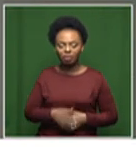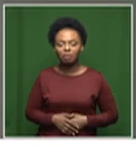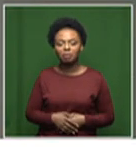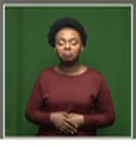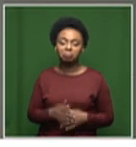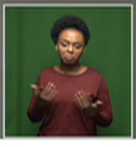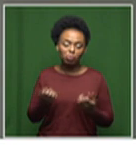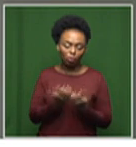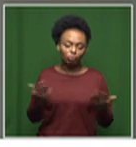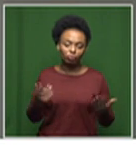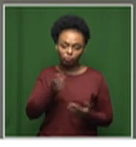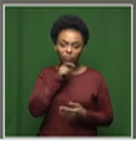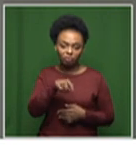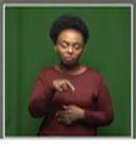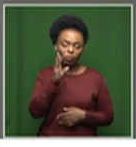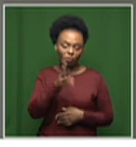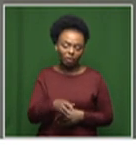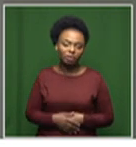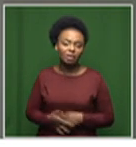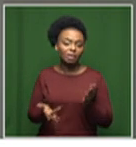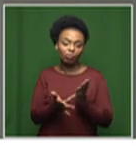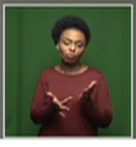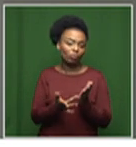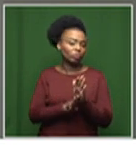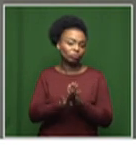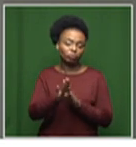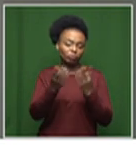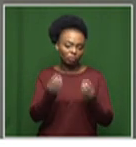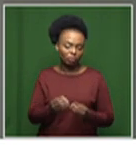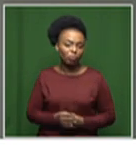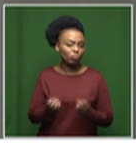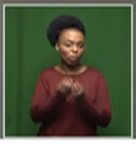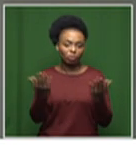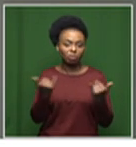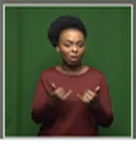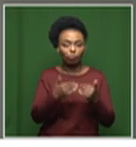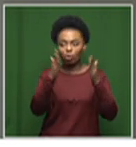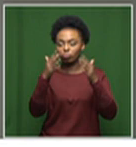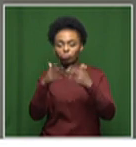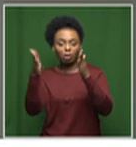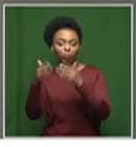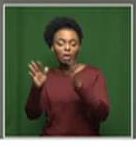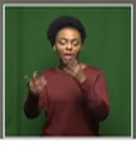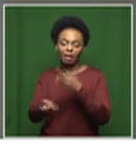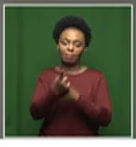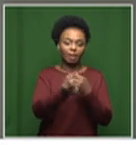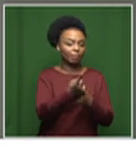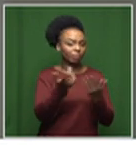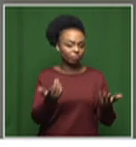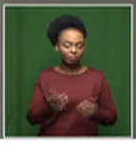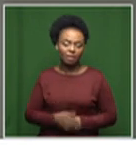I think that the developers have really, really put in time, and they are securing it more and more as we go. And I think that the